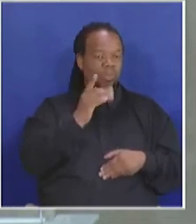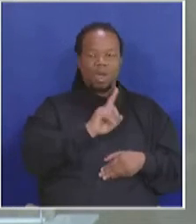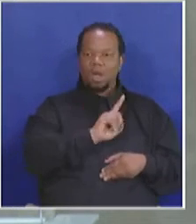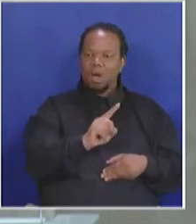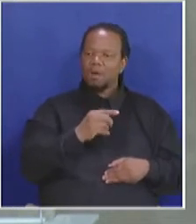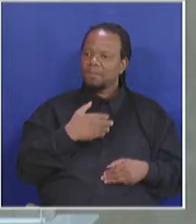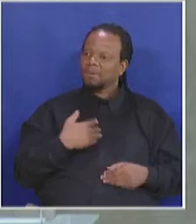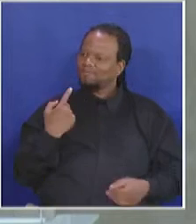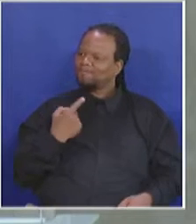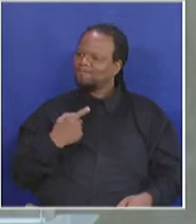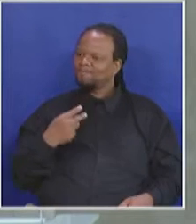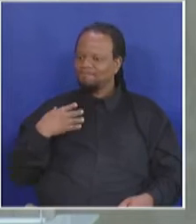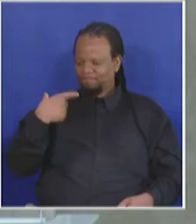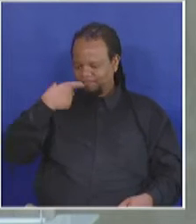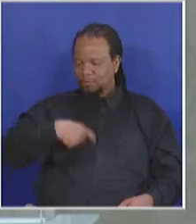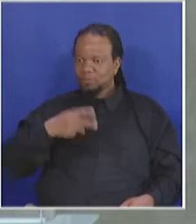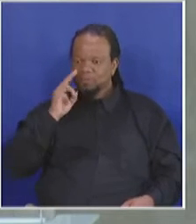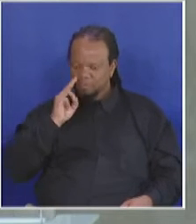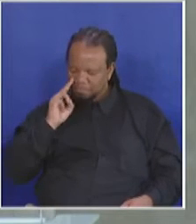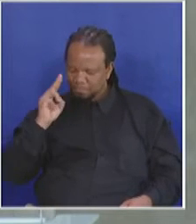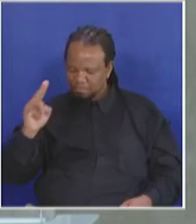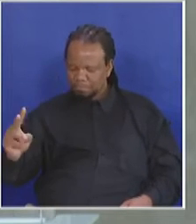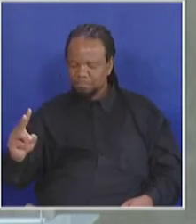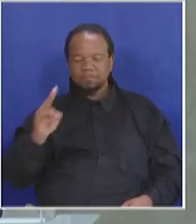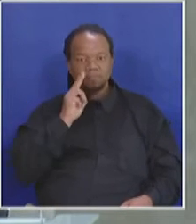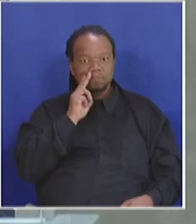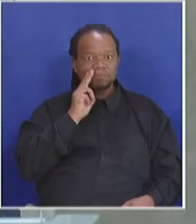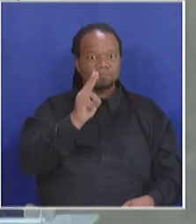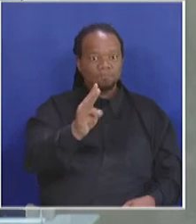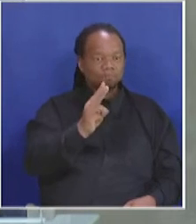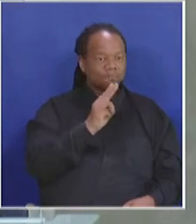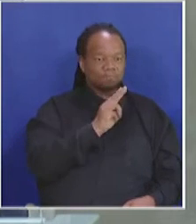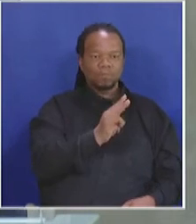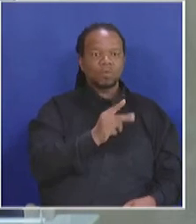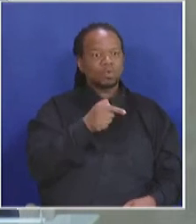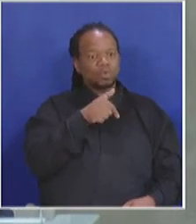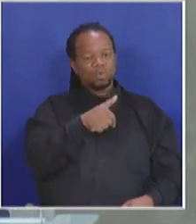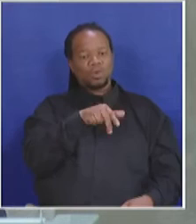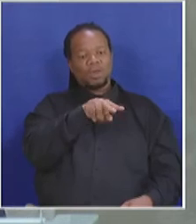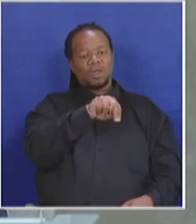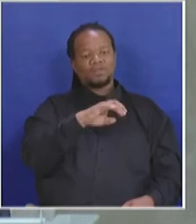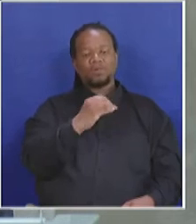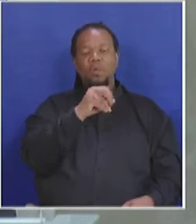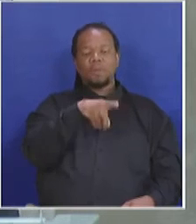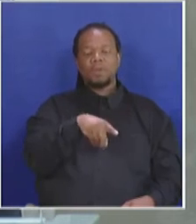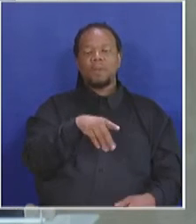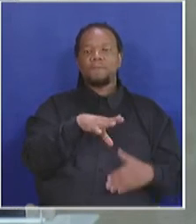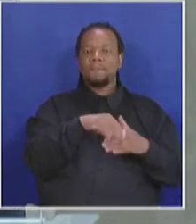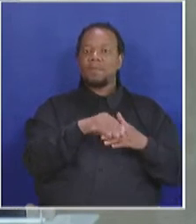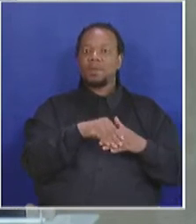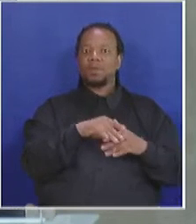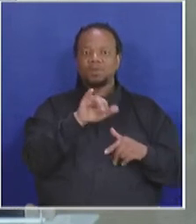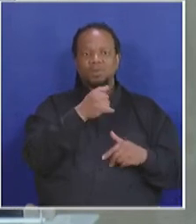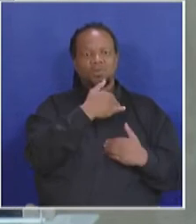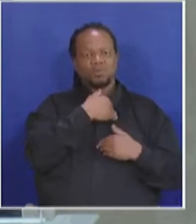site itself. Have we forgotten our responsibility as NCO members in Parliament, Chairperson? It is worrying